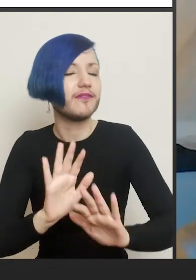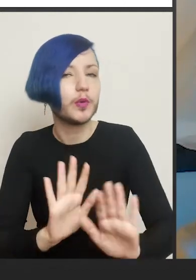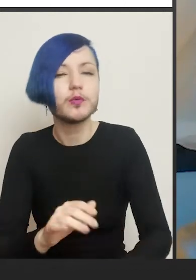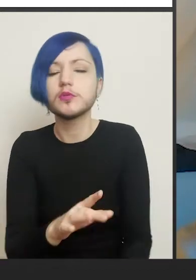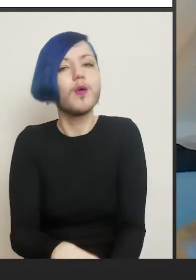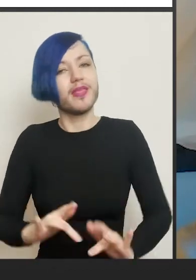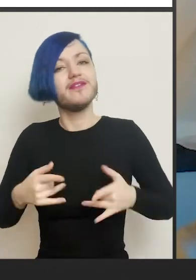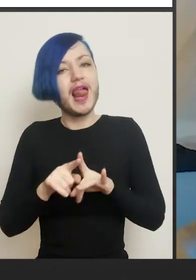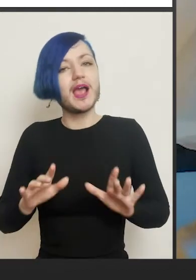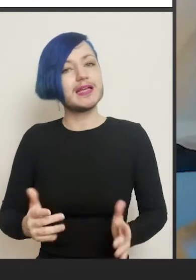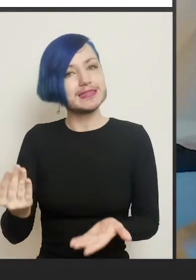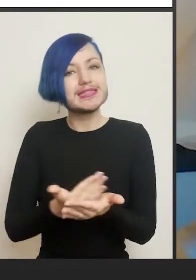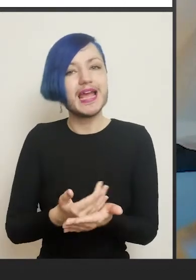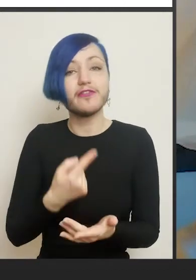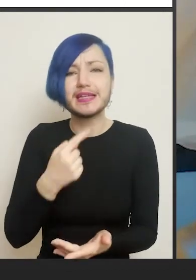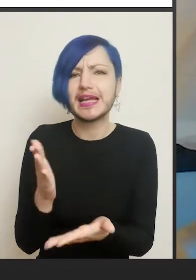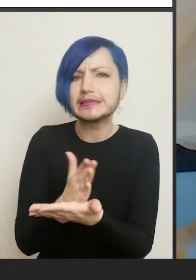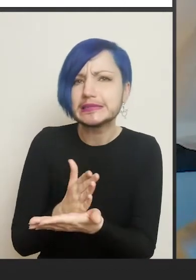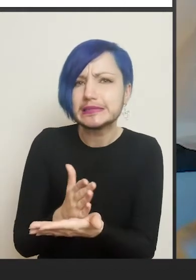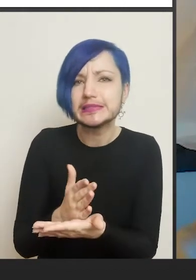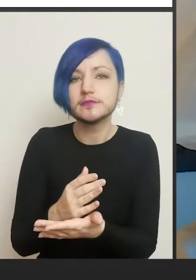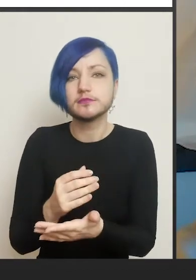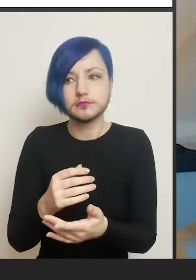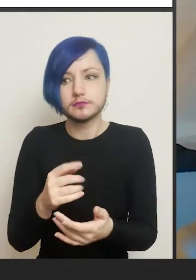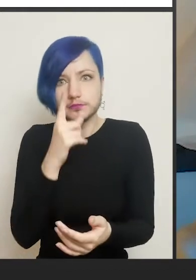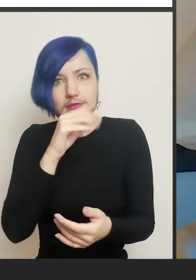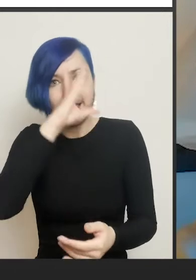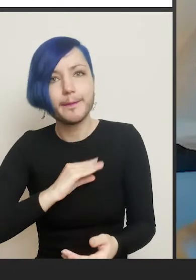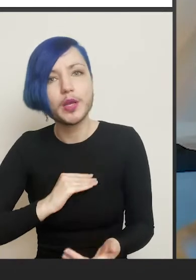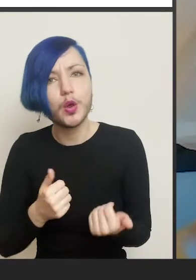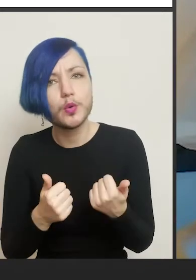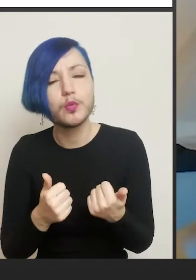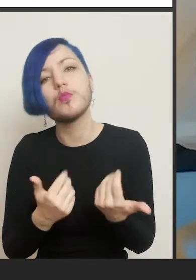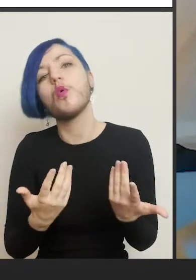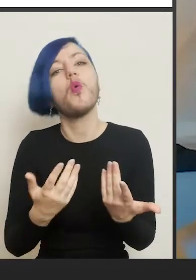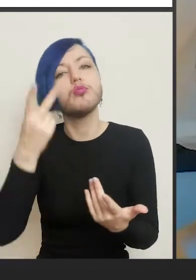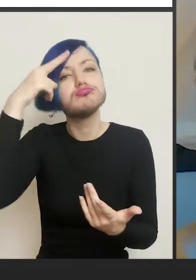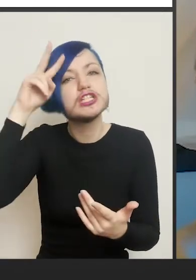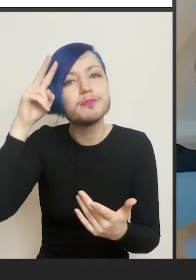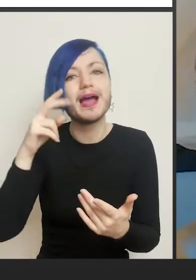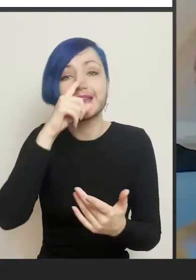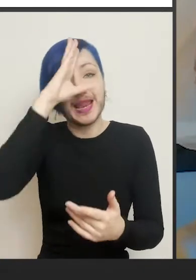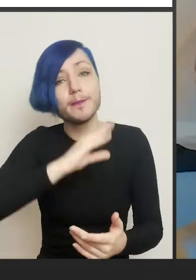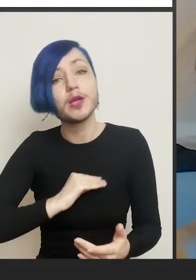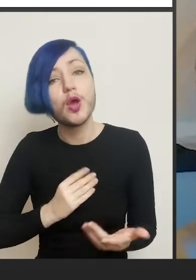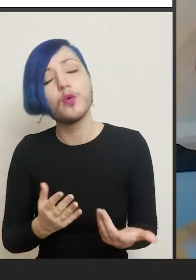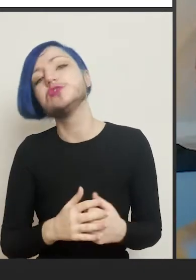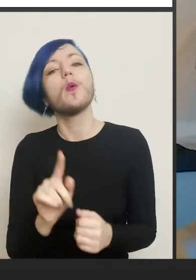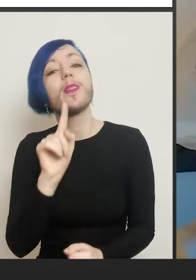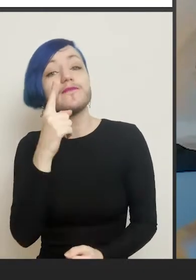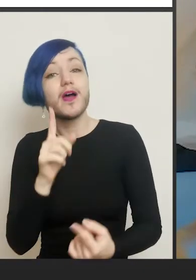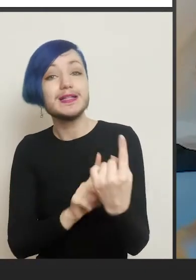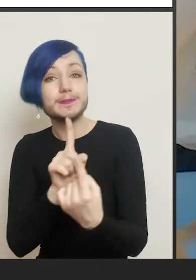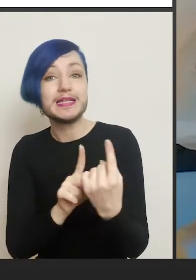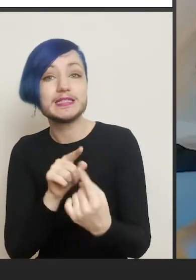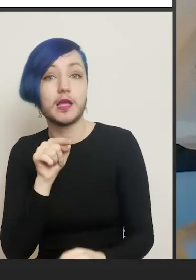they feel it's safe to say if there's uncertainty, if they're not sure, if things go in a different direction in the future. And so that first